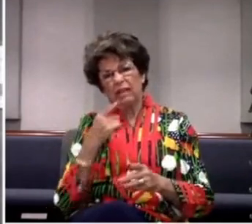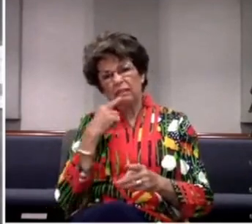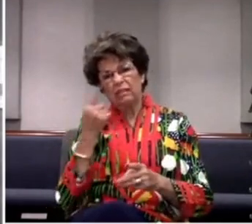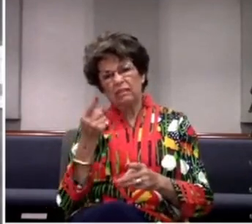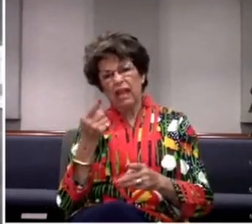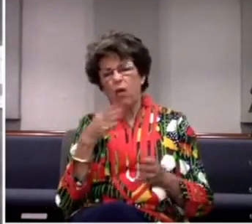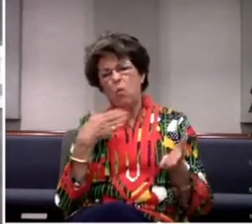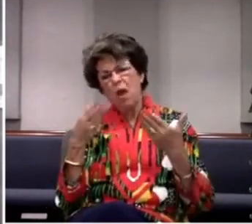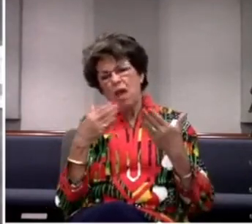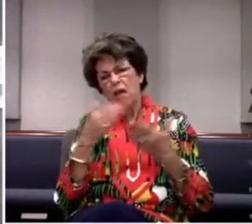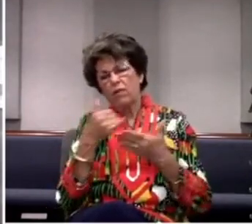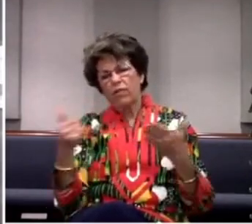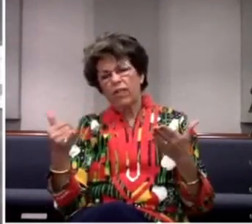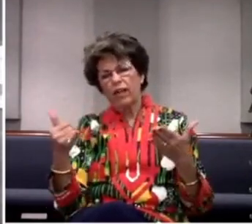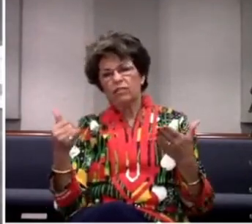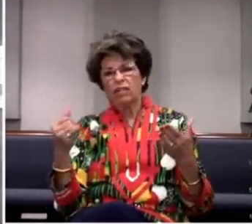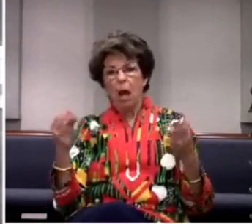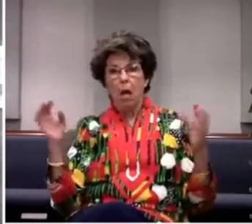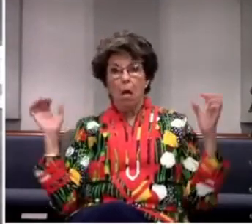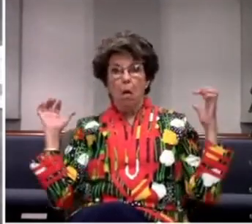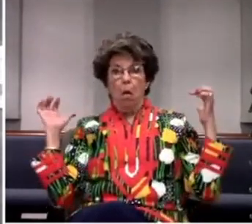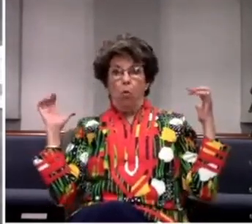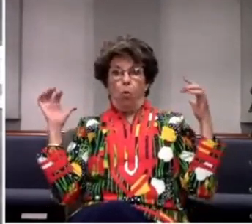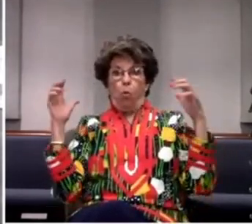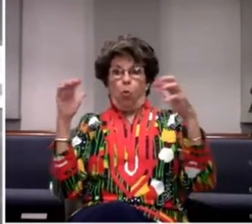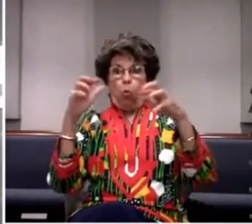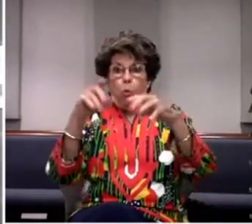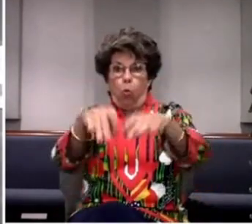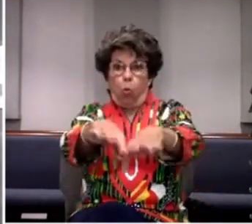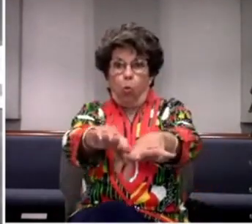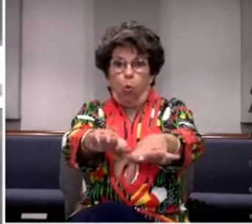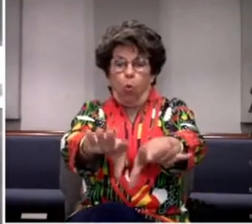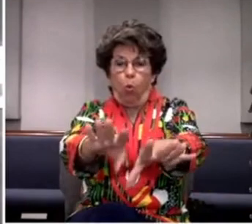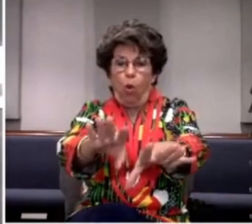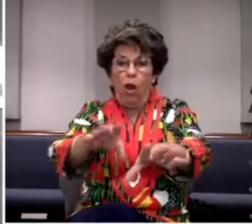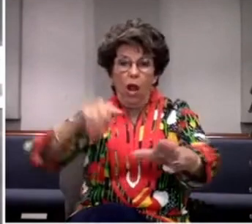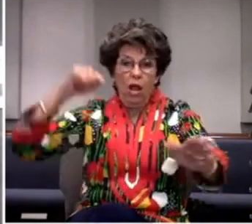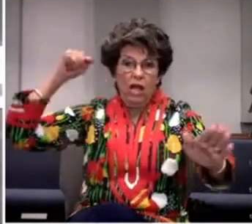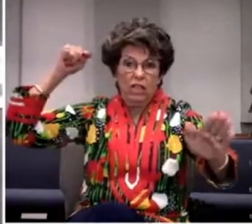or something, we have a mental illness in our country.